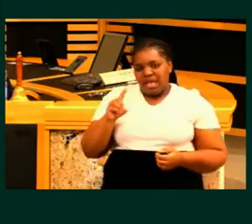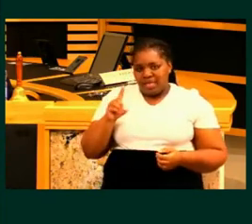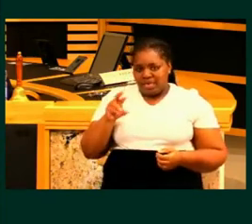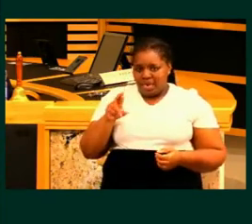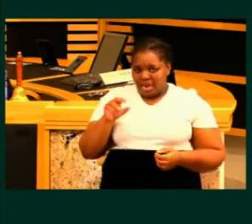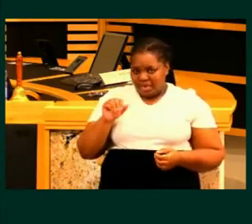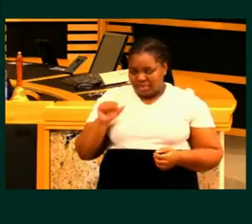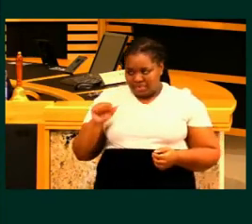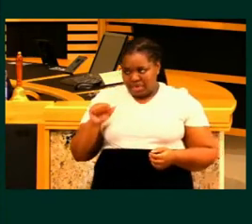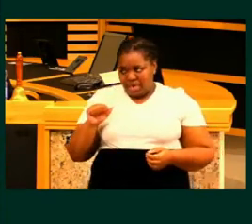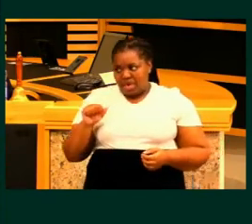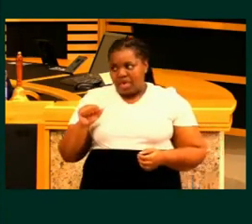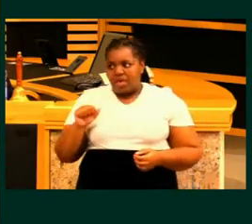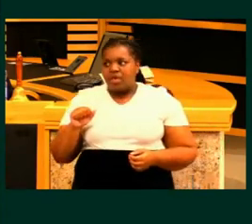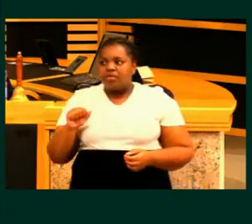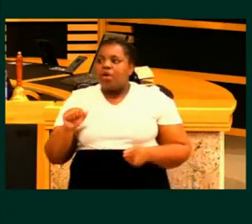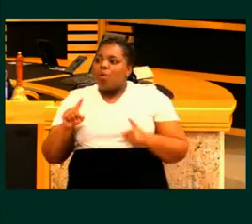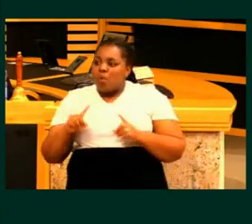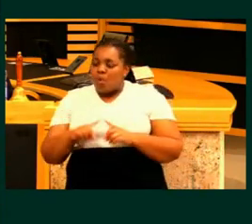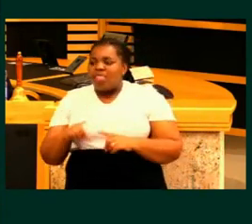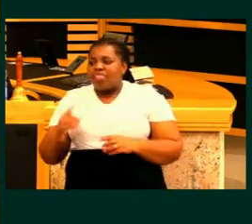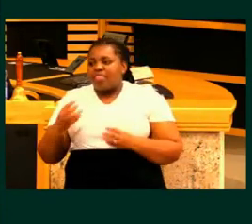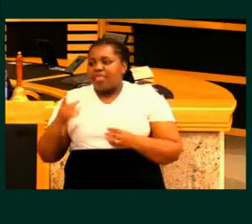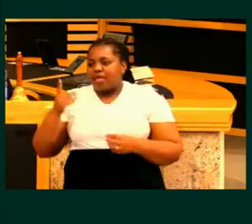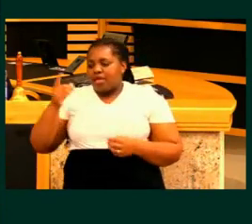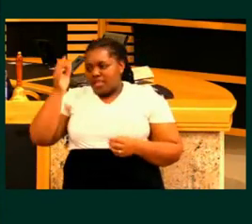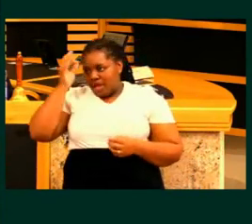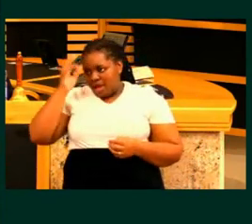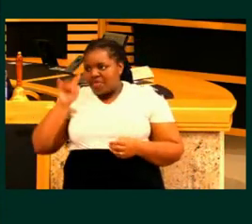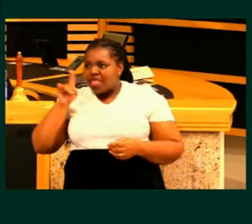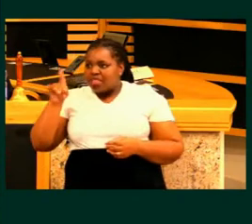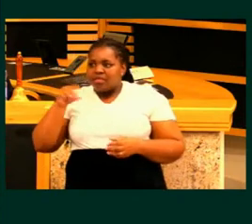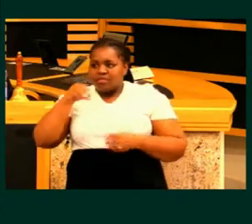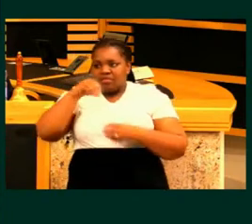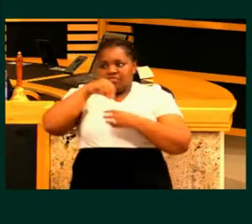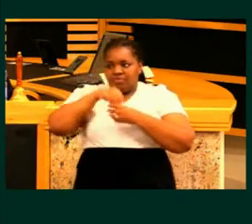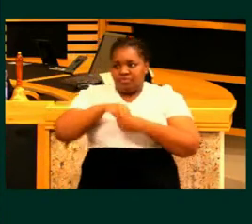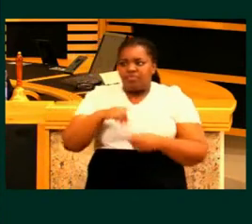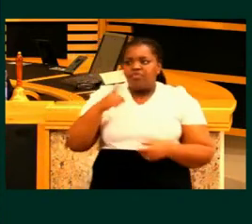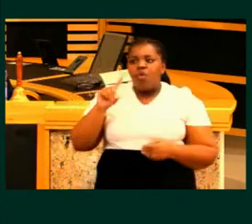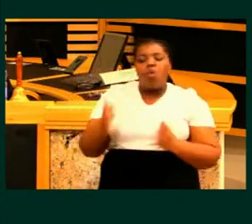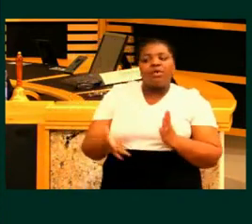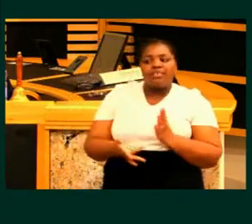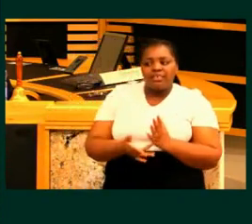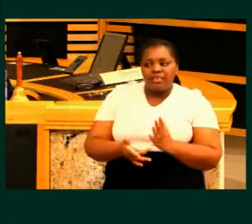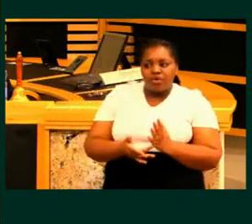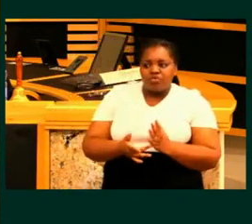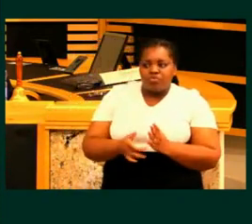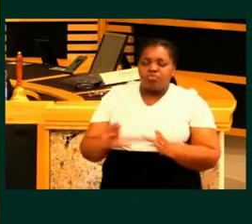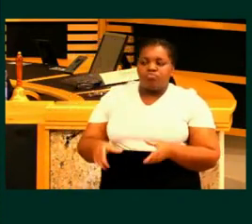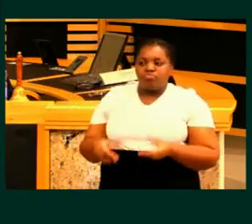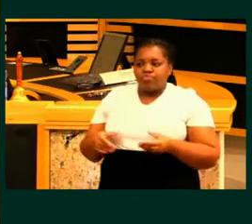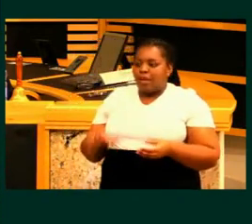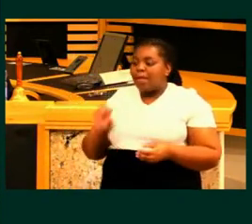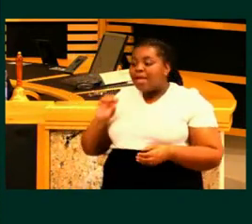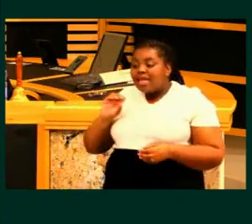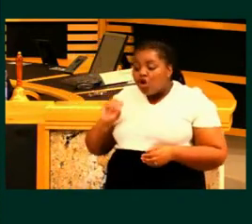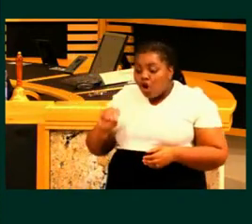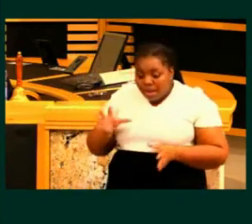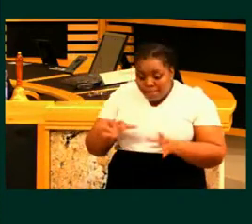across three spheres of government it involves the utilization of technology to document existing